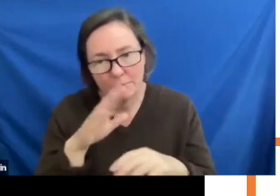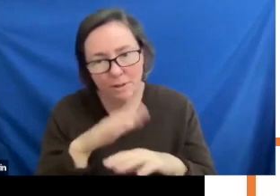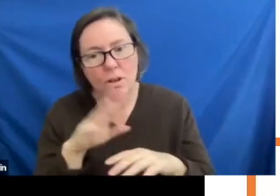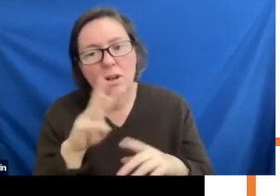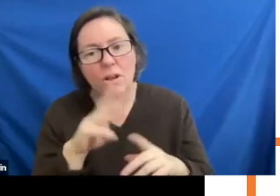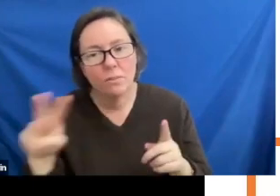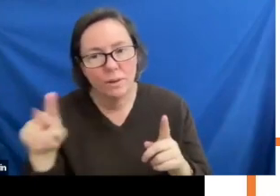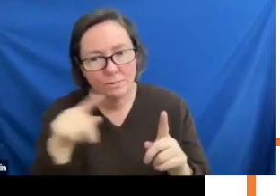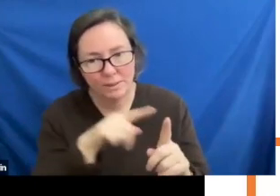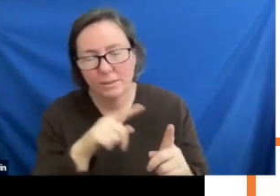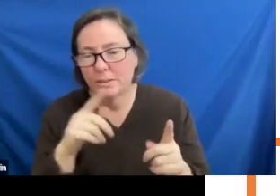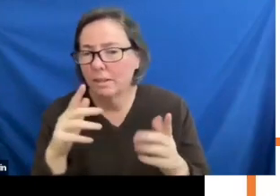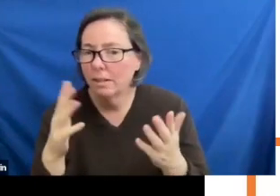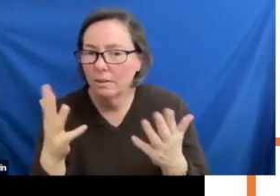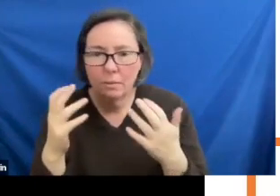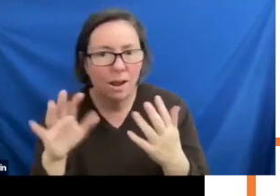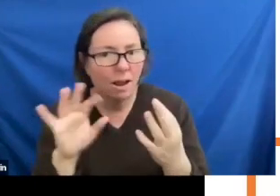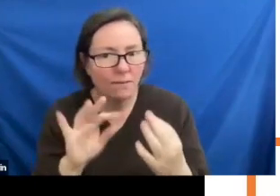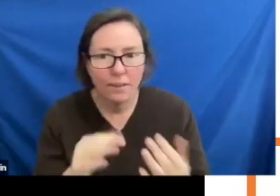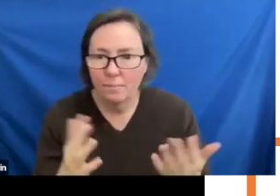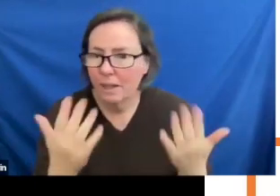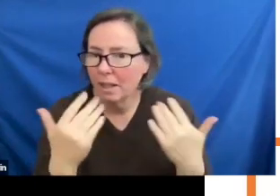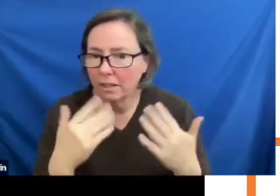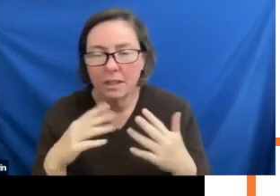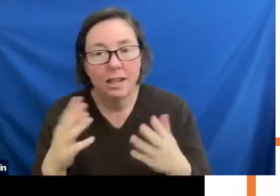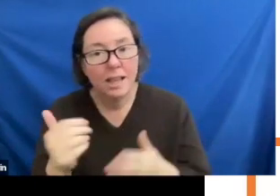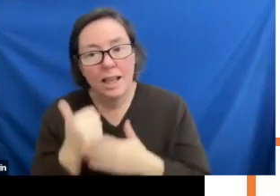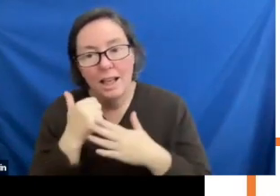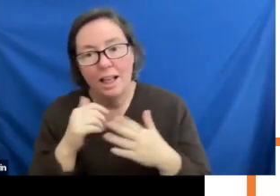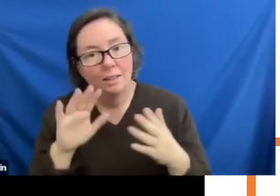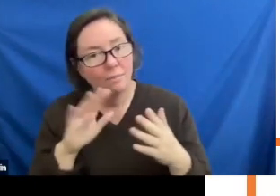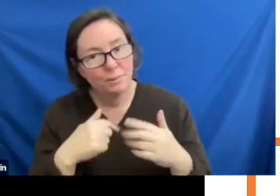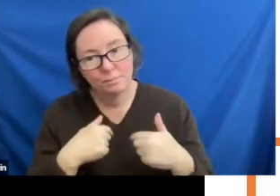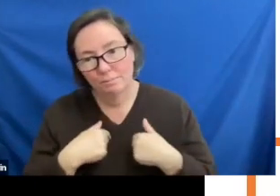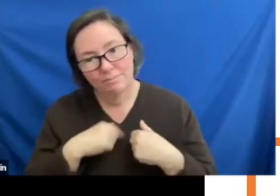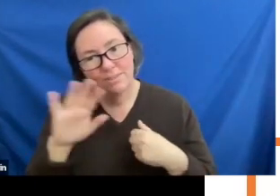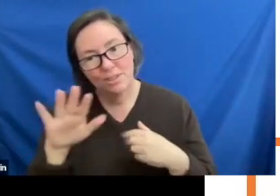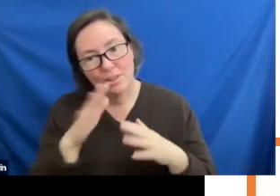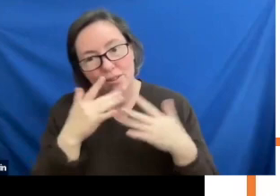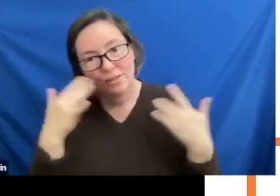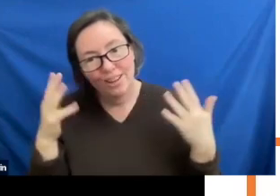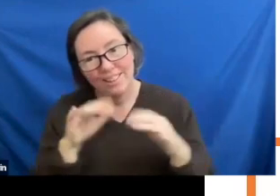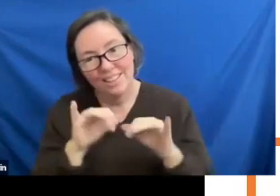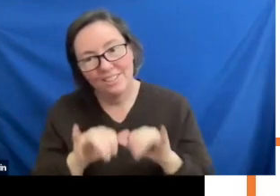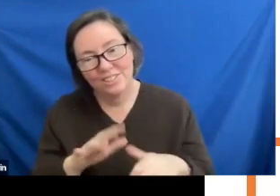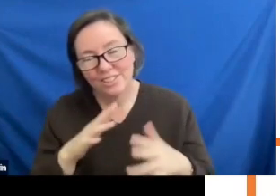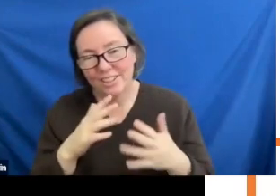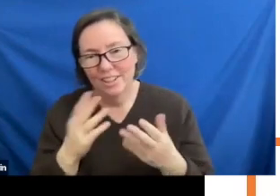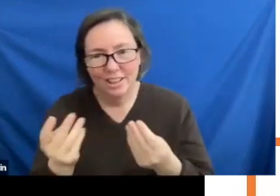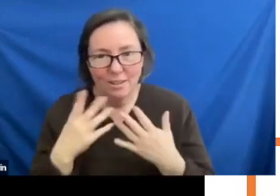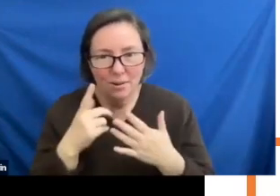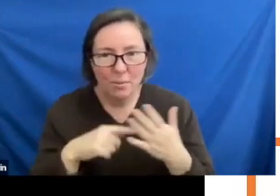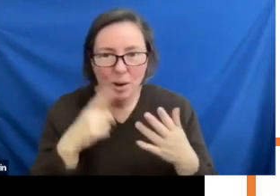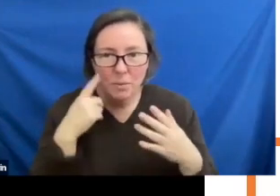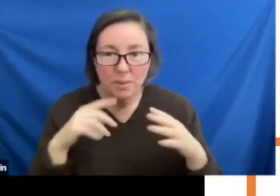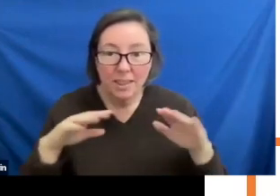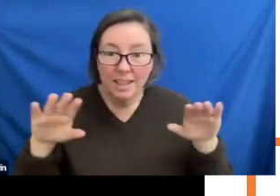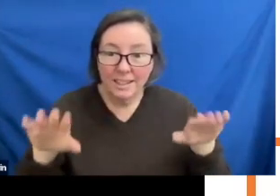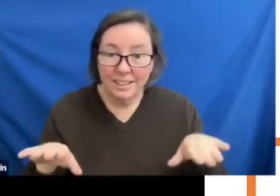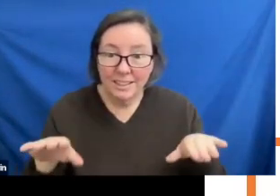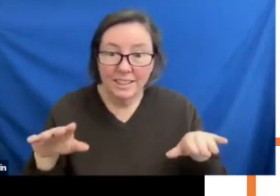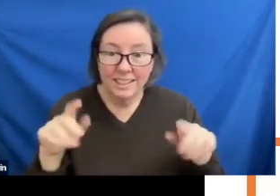your friendly engineer by letting me know what you think of the floor striping, particularly the tennis